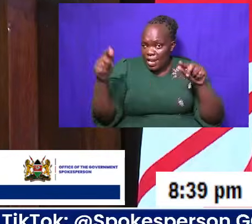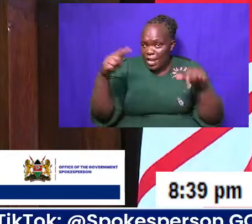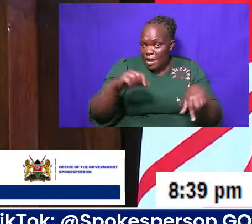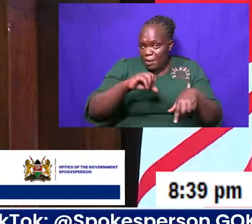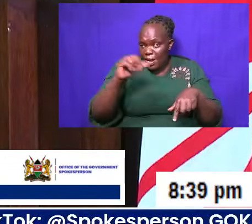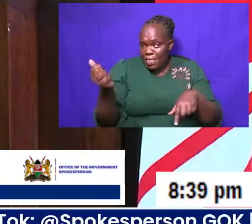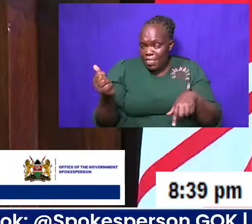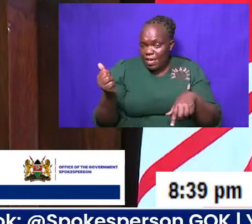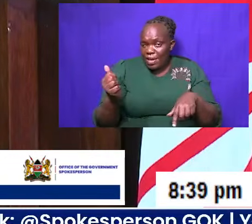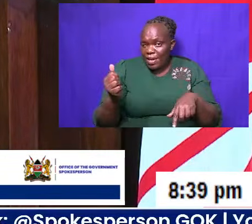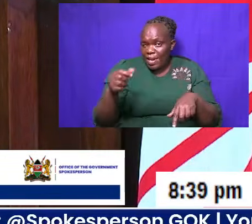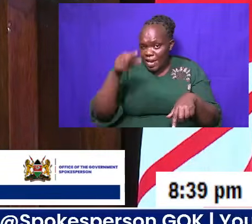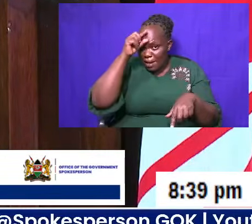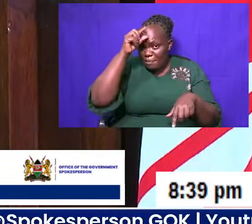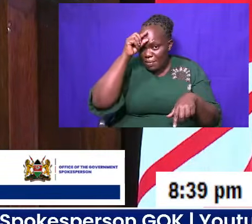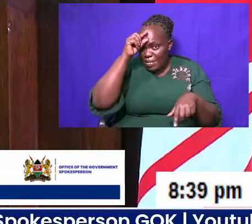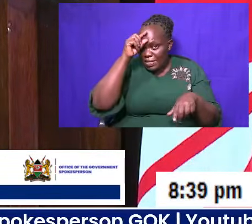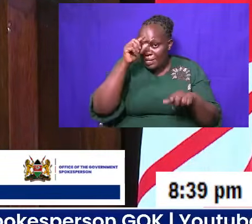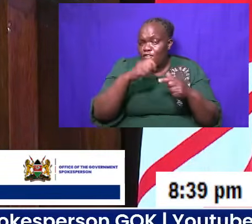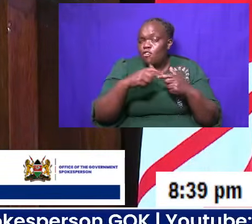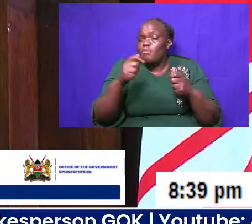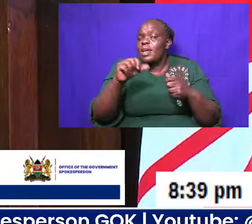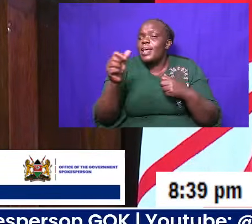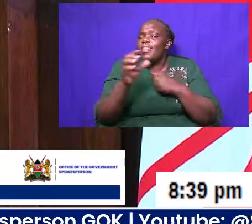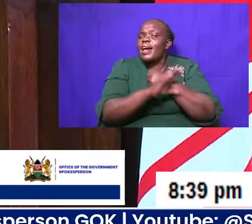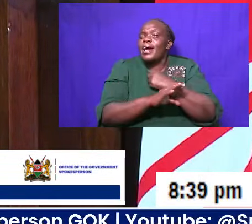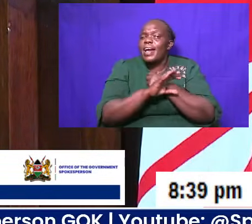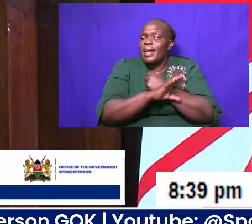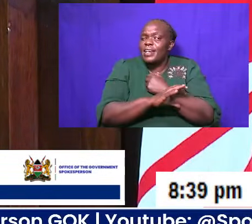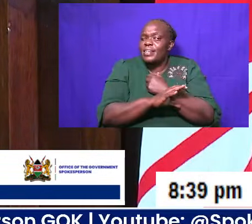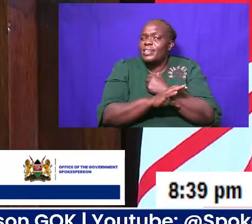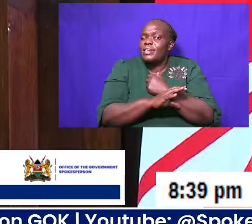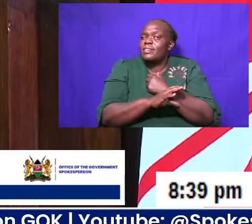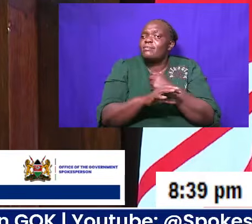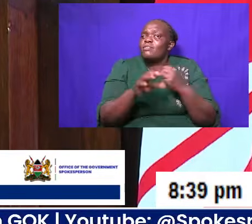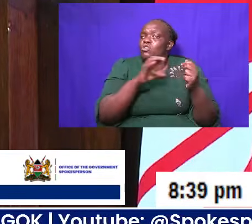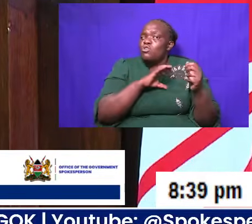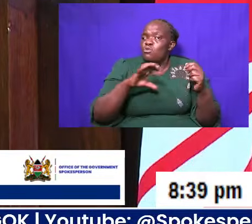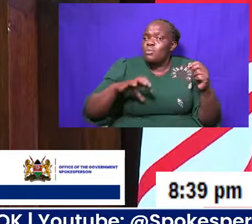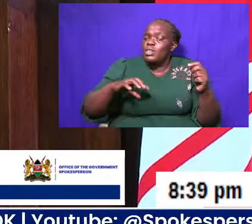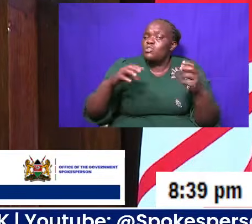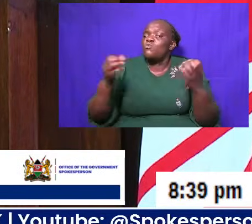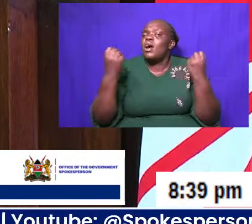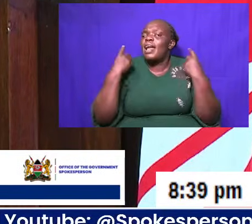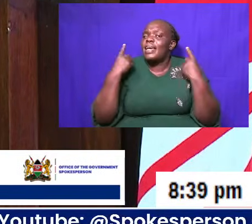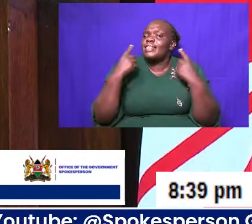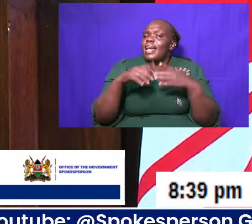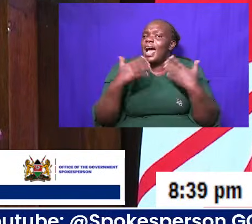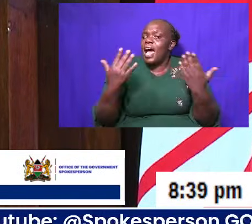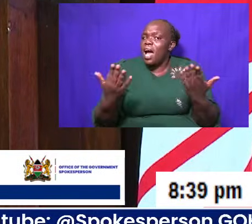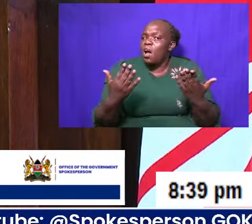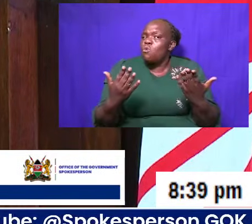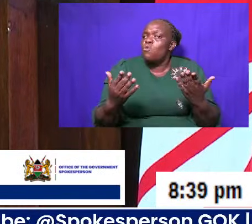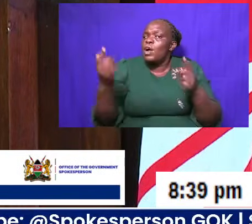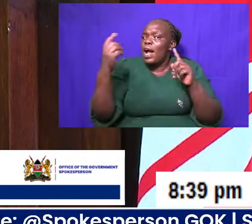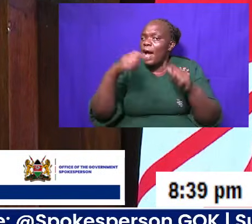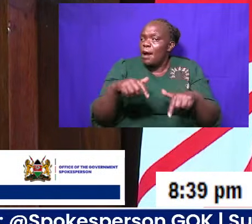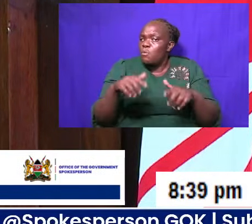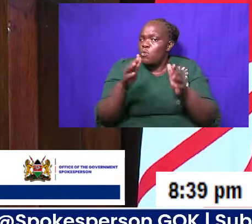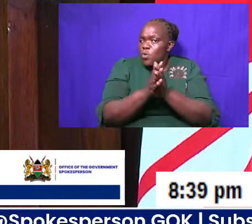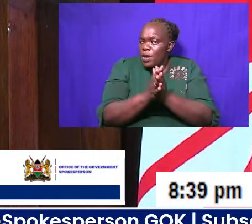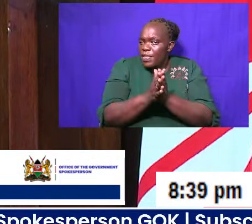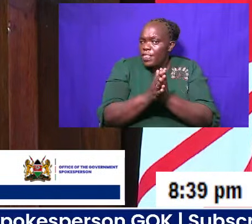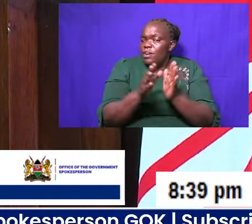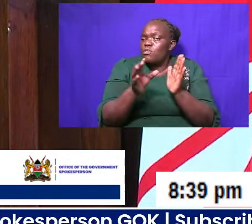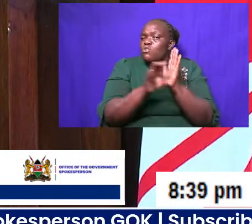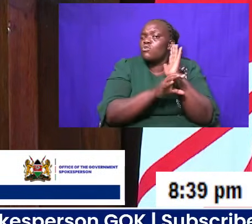another government from another country, they visit the commission to understand how do you even come up with a